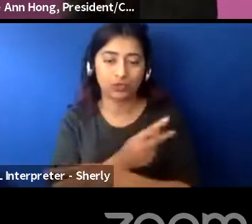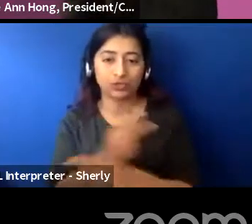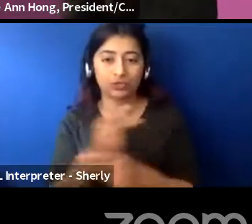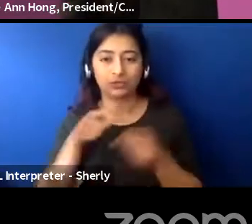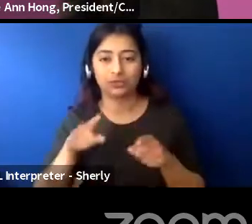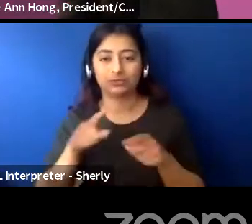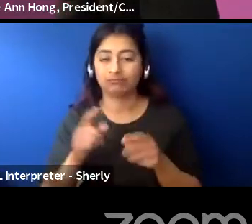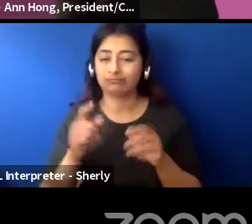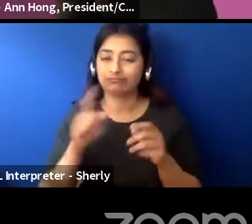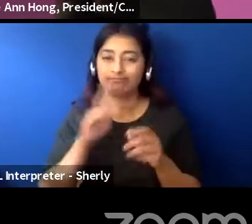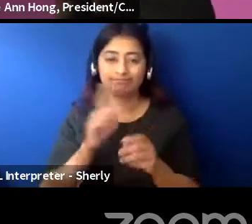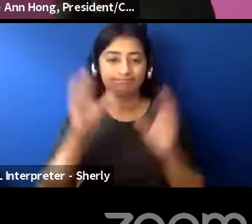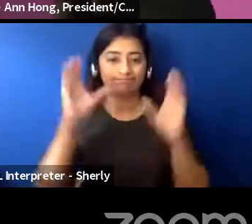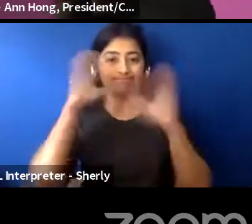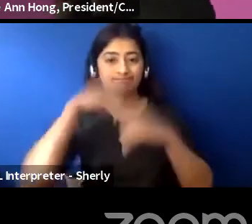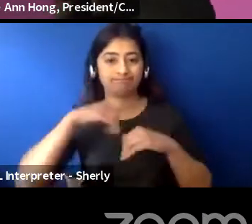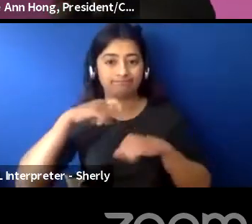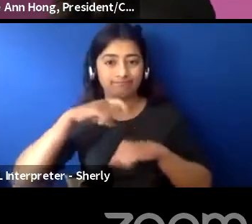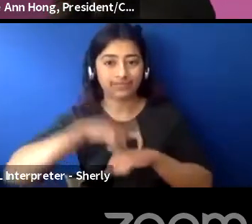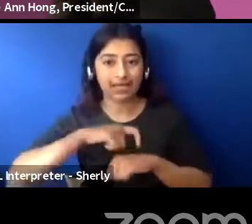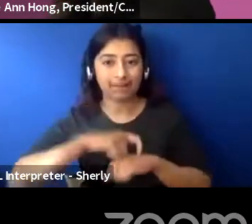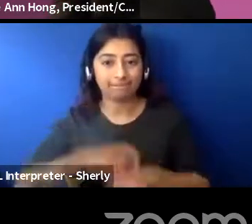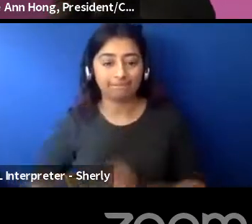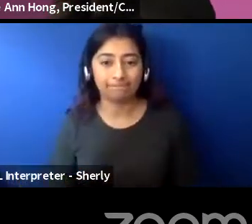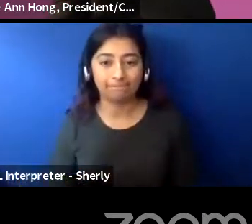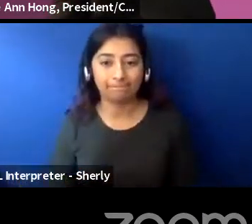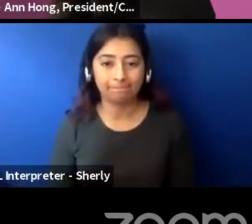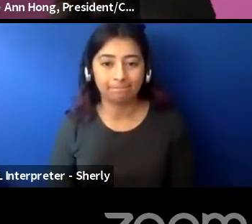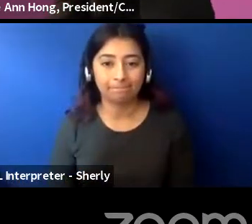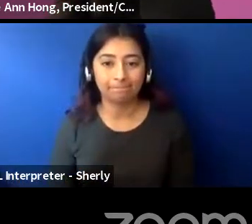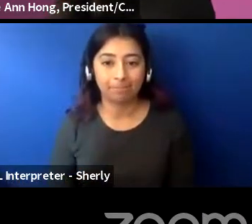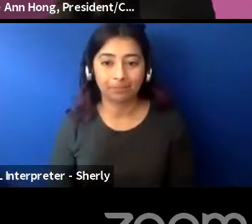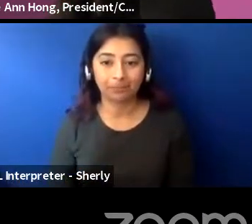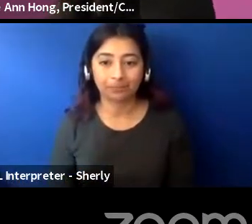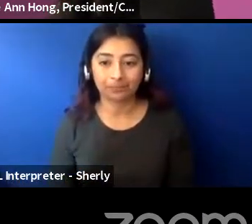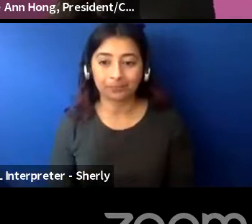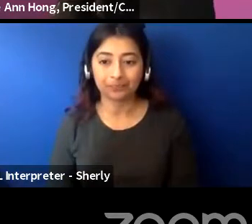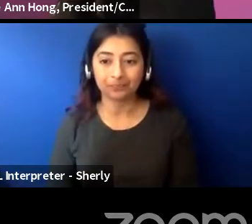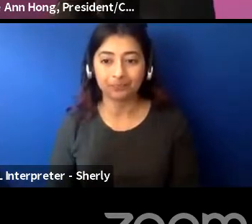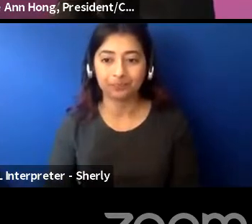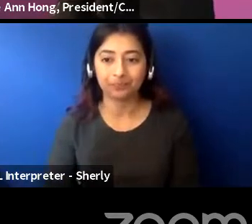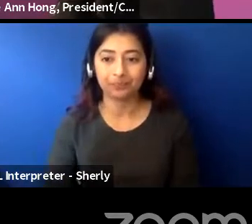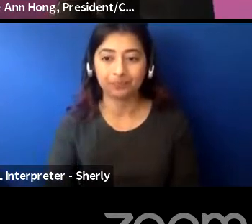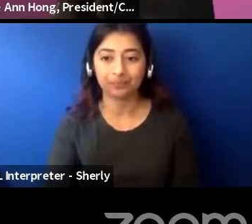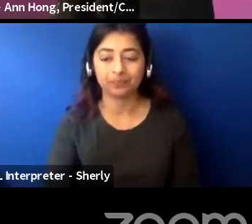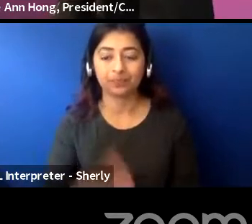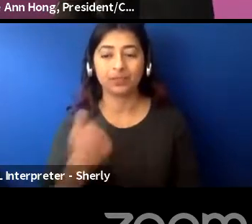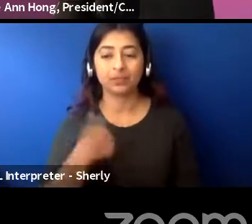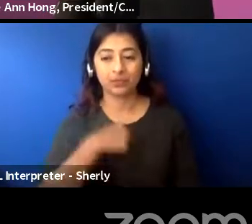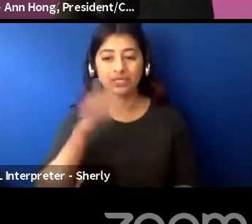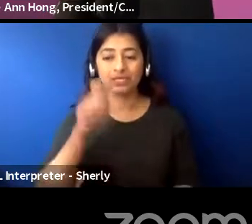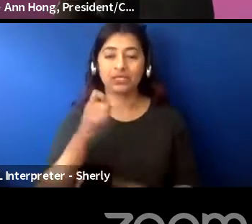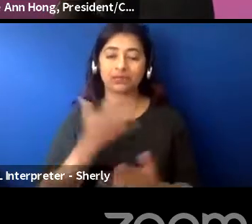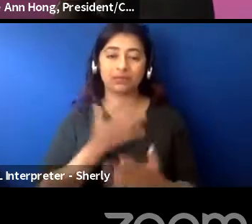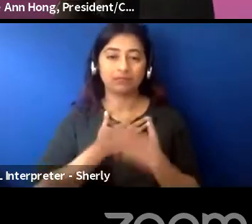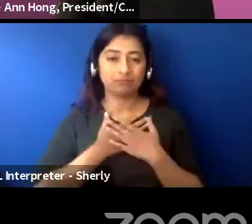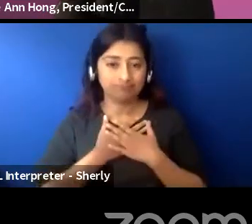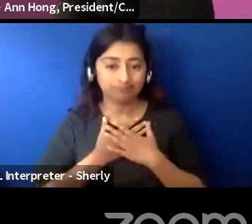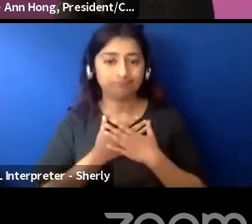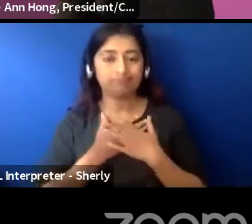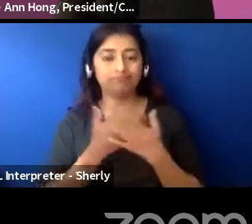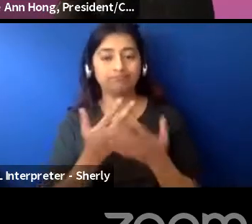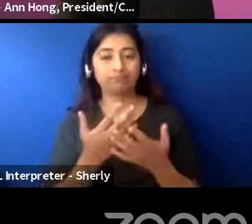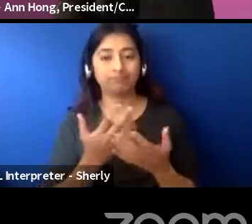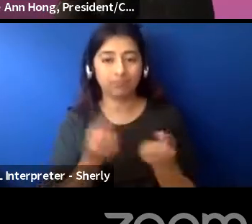times. So one of the things that I would share, Sue-Ann, is, let's show grace, let's show empathy, let's